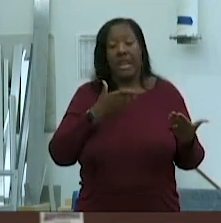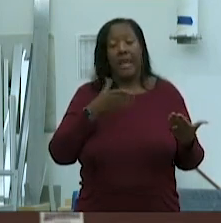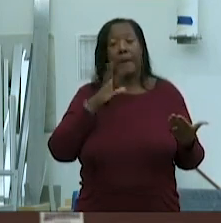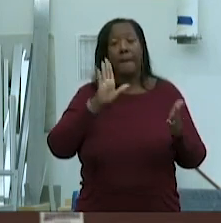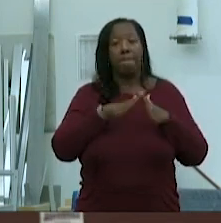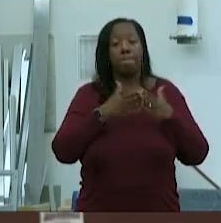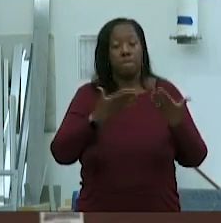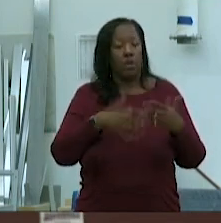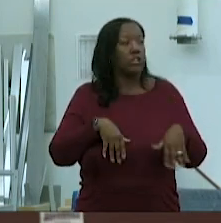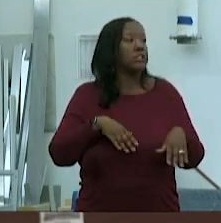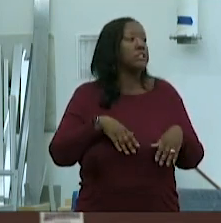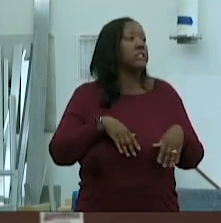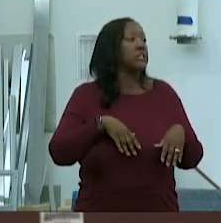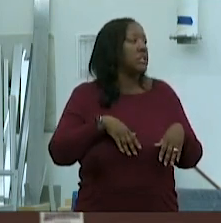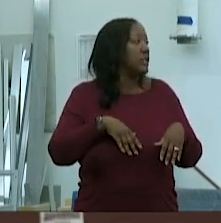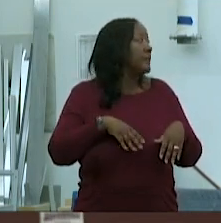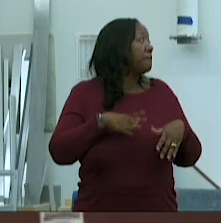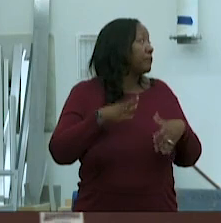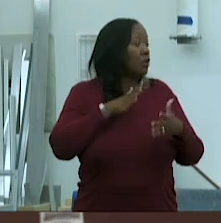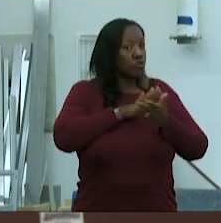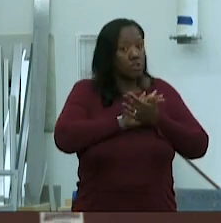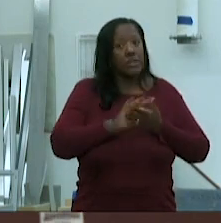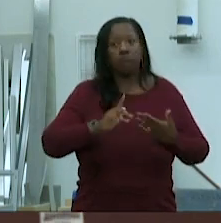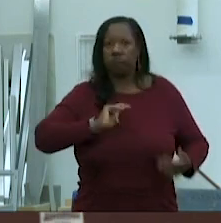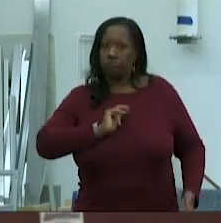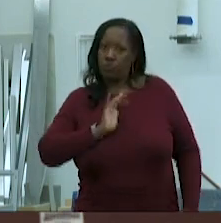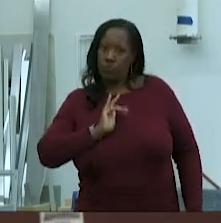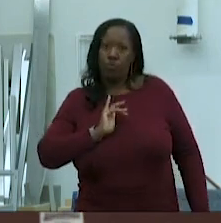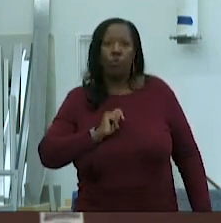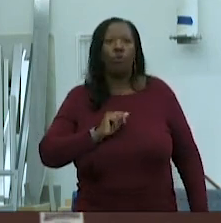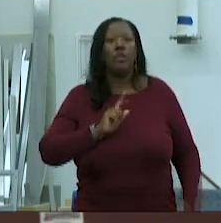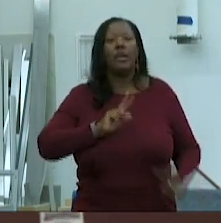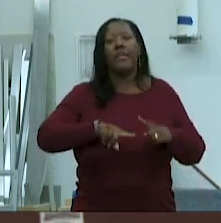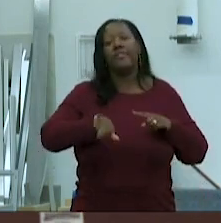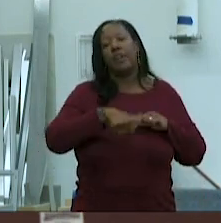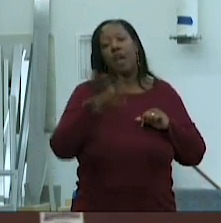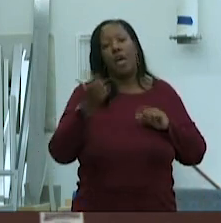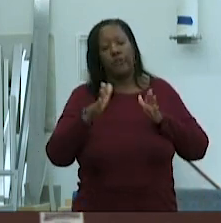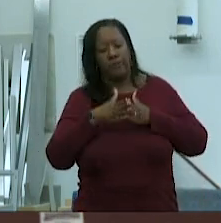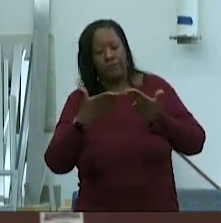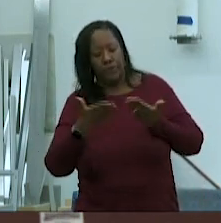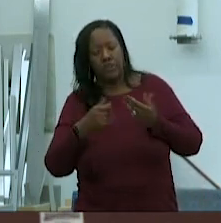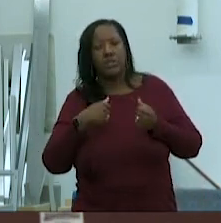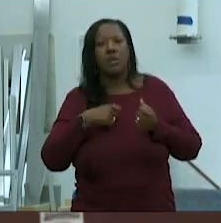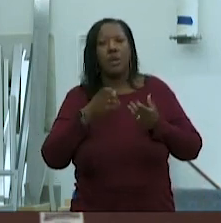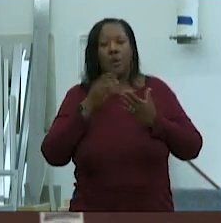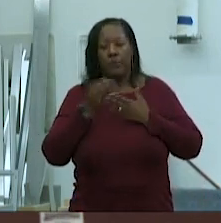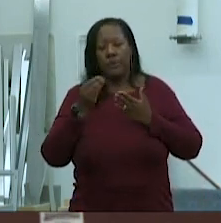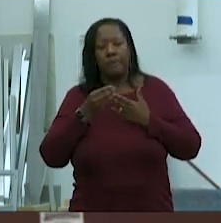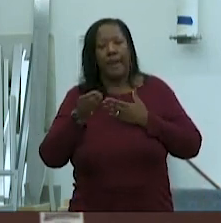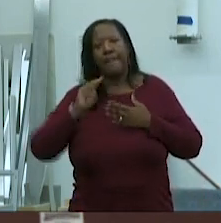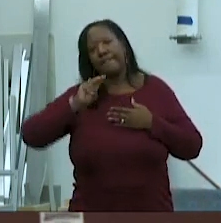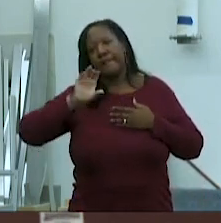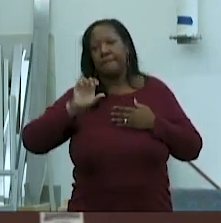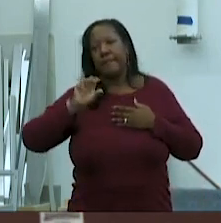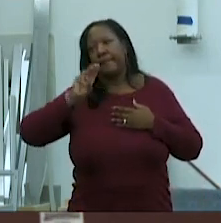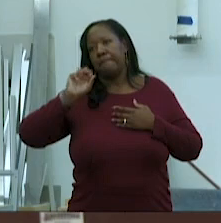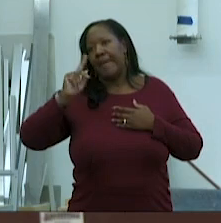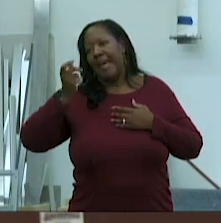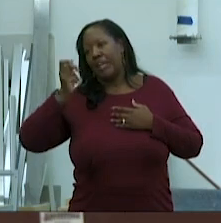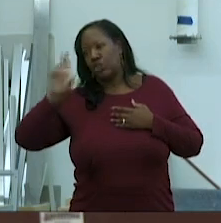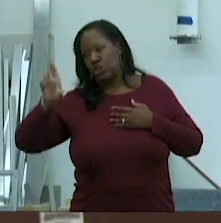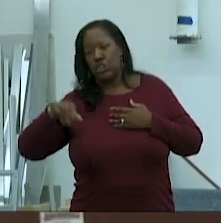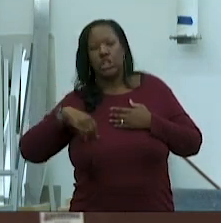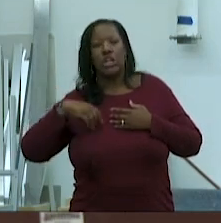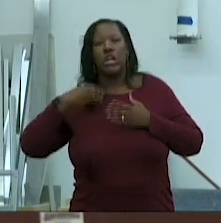milled barrels. It was really slick, cool looking. And then other flip books where it's like U-bolts that you buy from McMaster and buy out